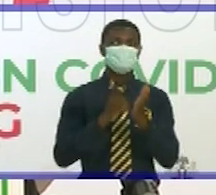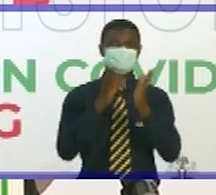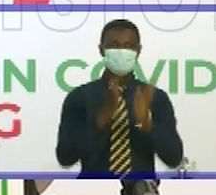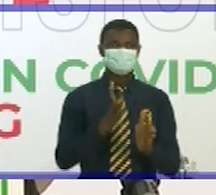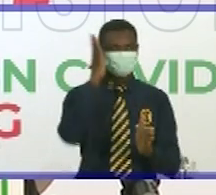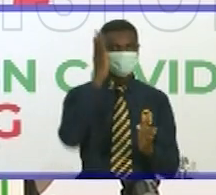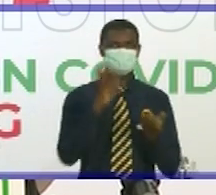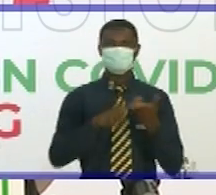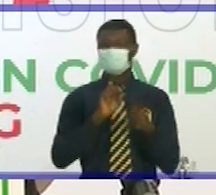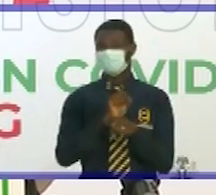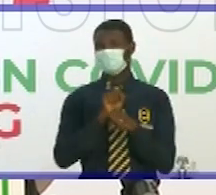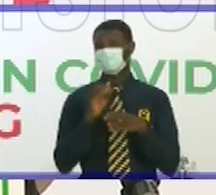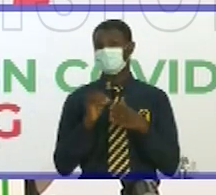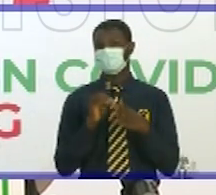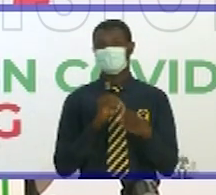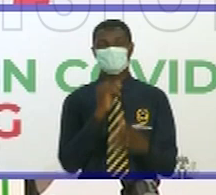abi won ni duro